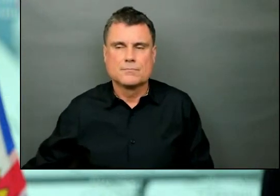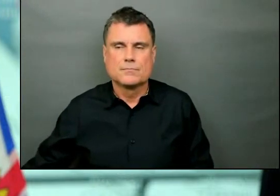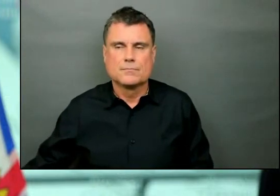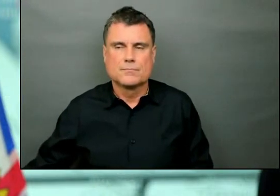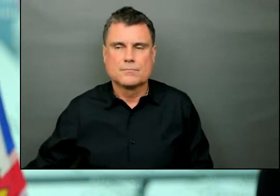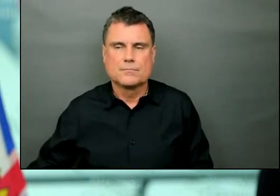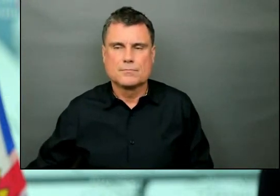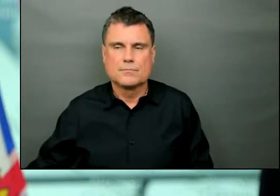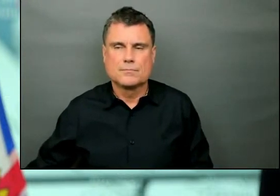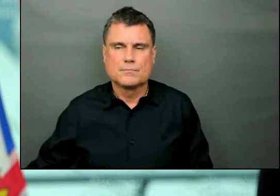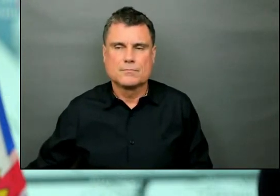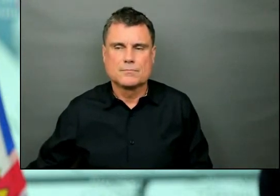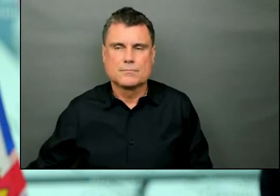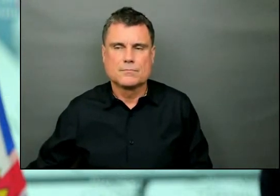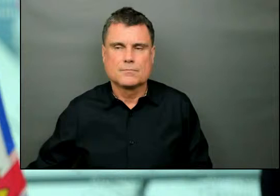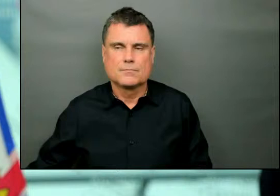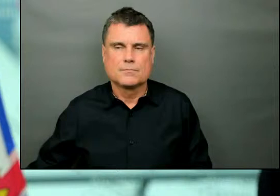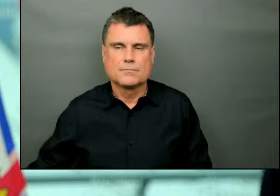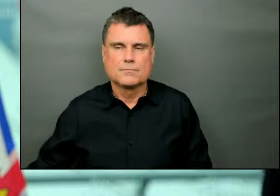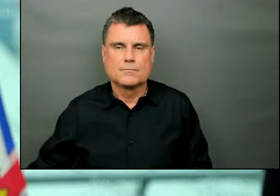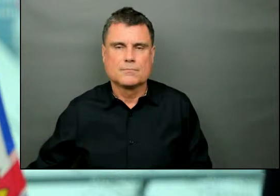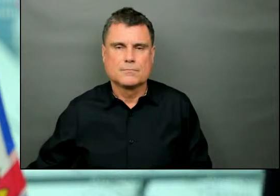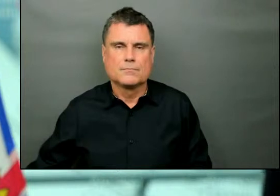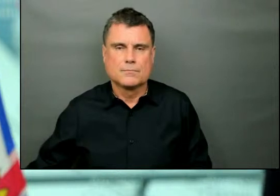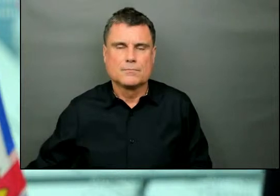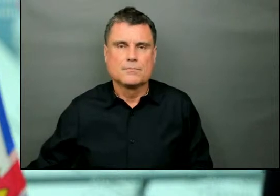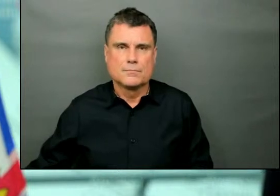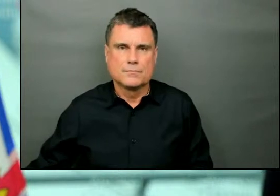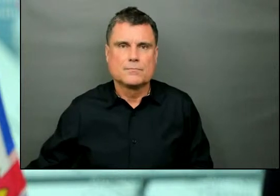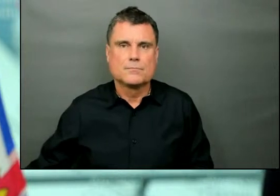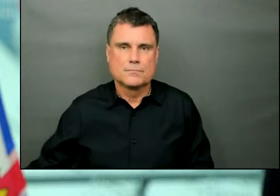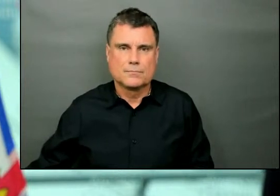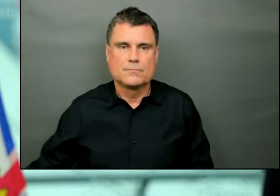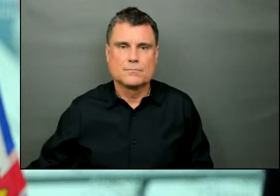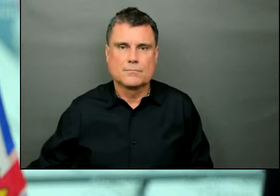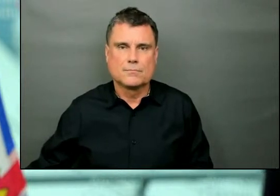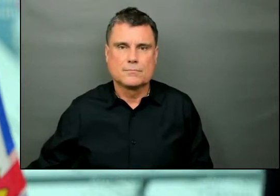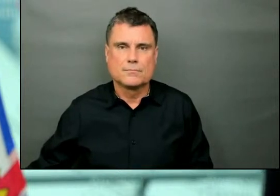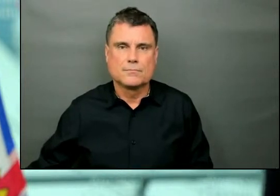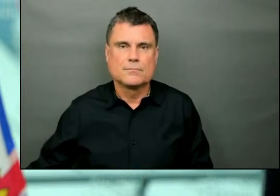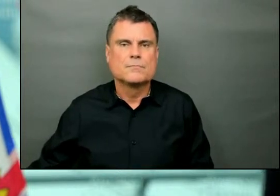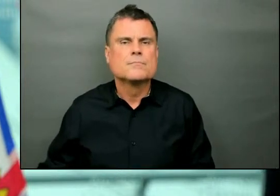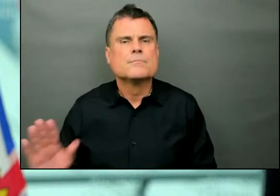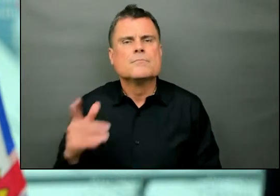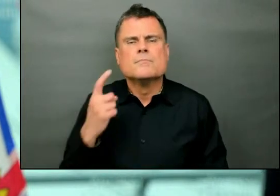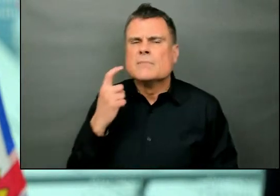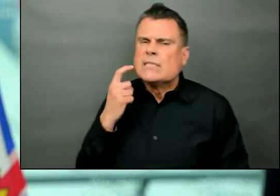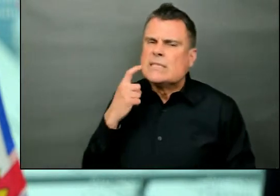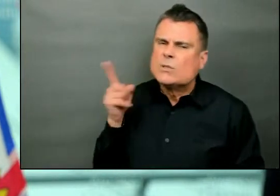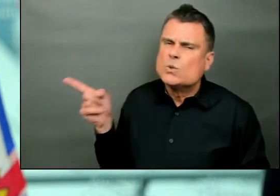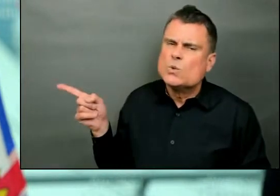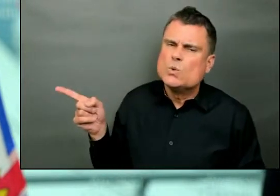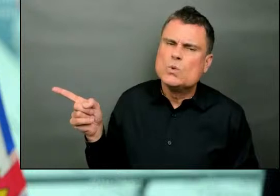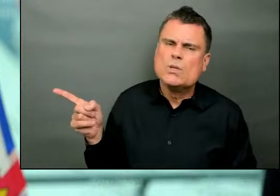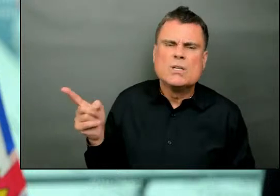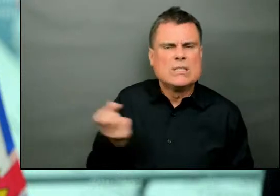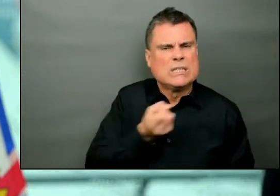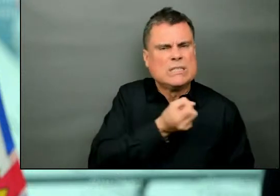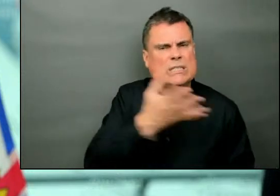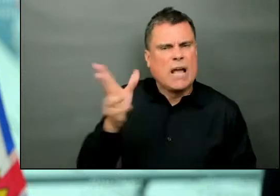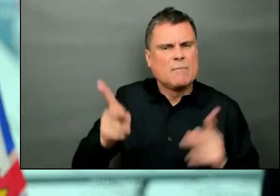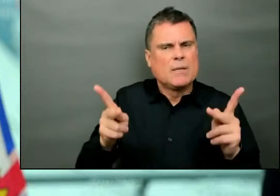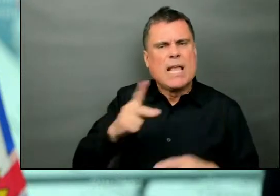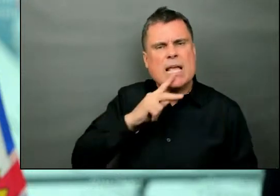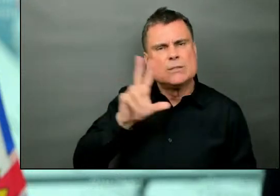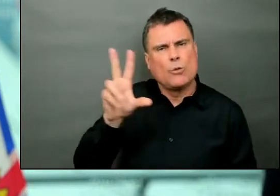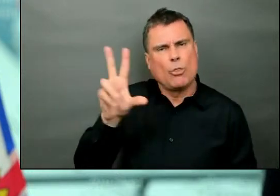Hi there. Dr. Henry, I'm wondering if I could just first touch on what you just talked about of the tragedy of a number of people in their 30s dying